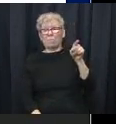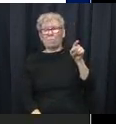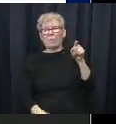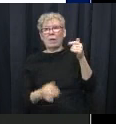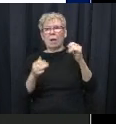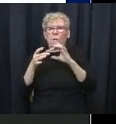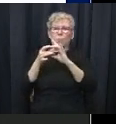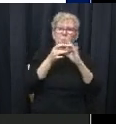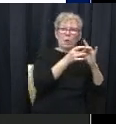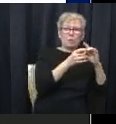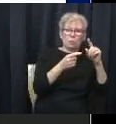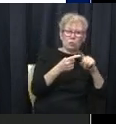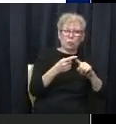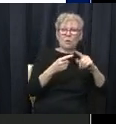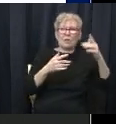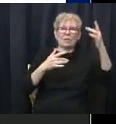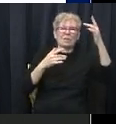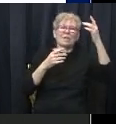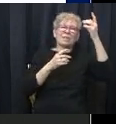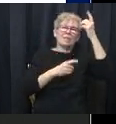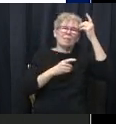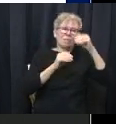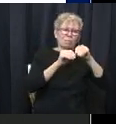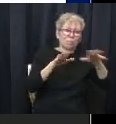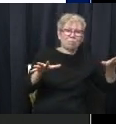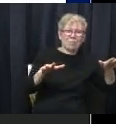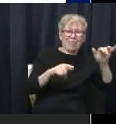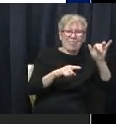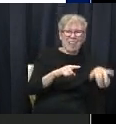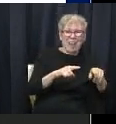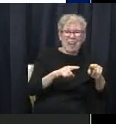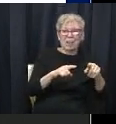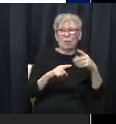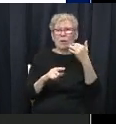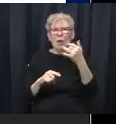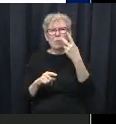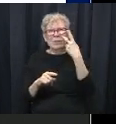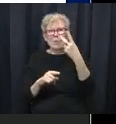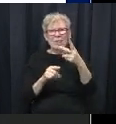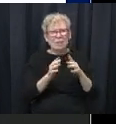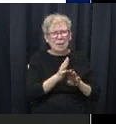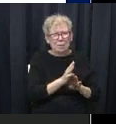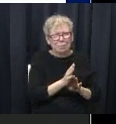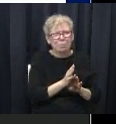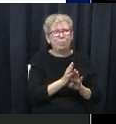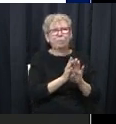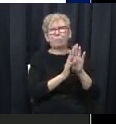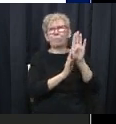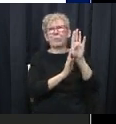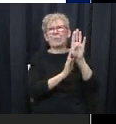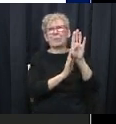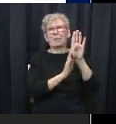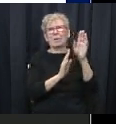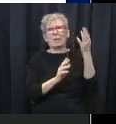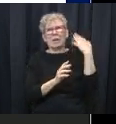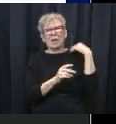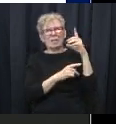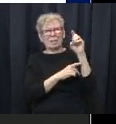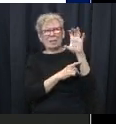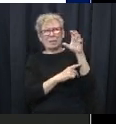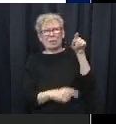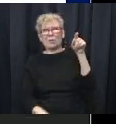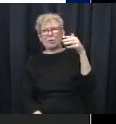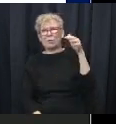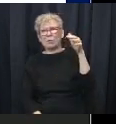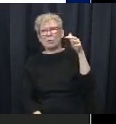patients hospitalized at 1,847 back in December. We've come down significantly to 502 as we sit